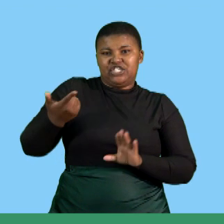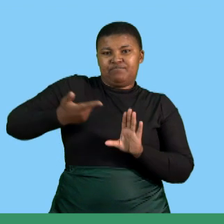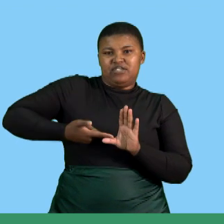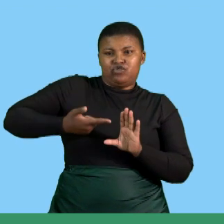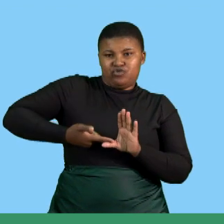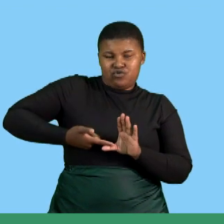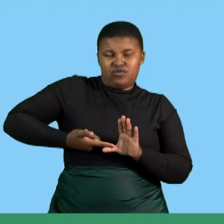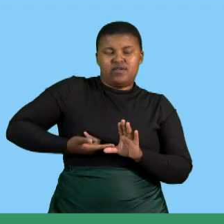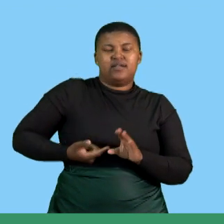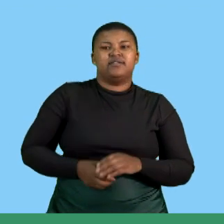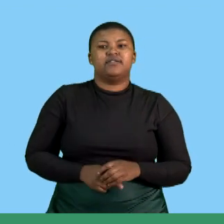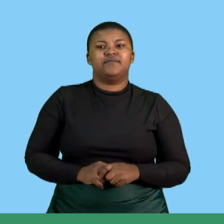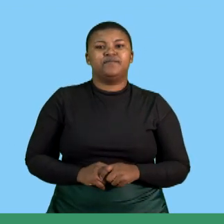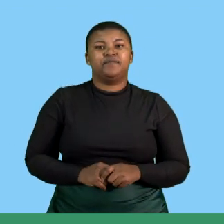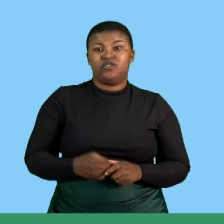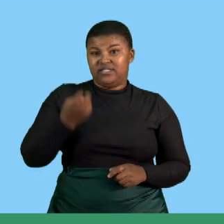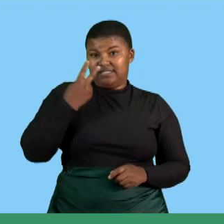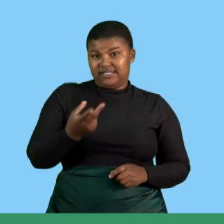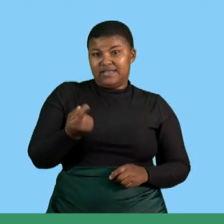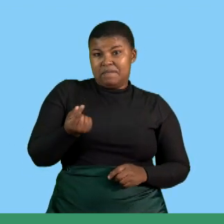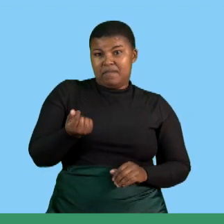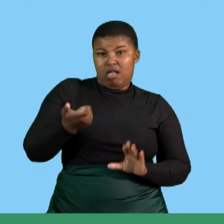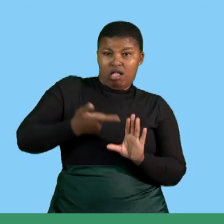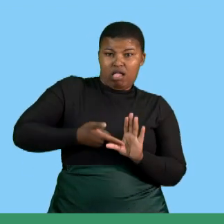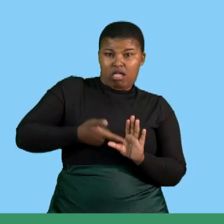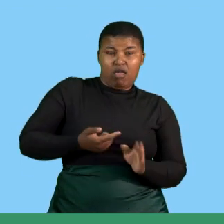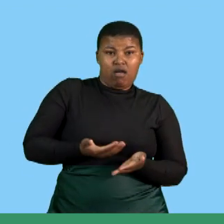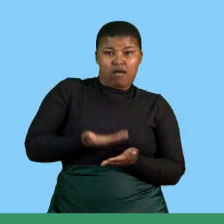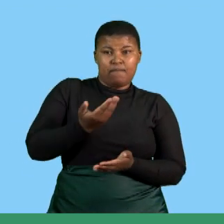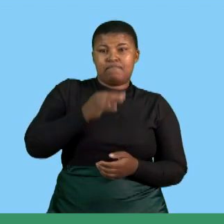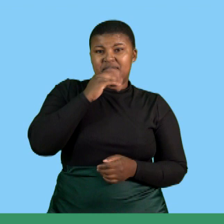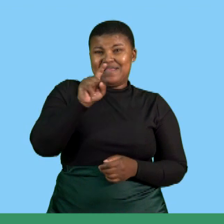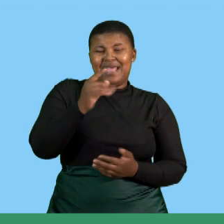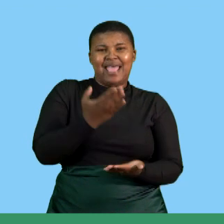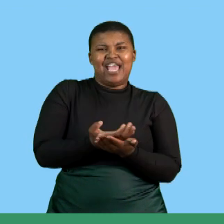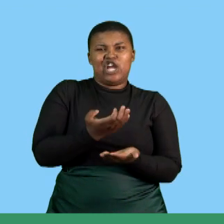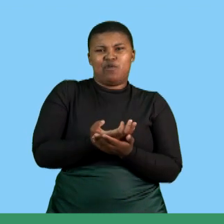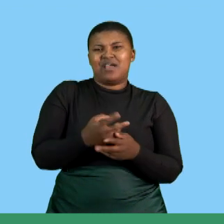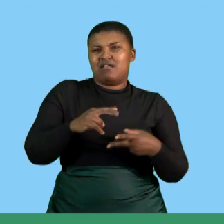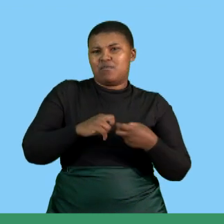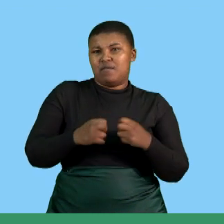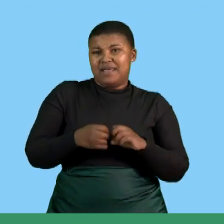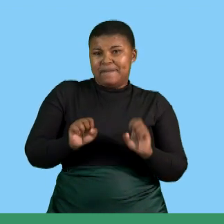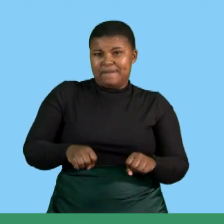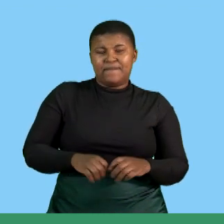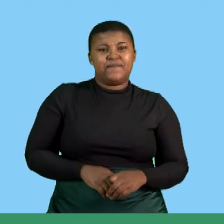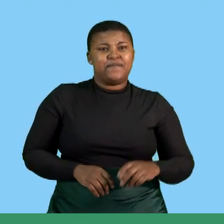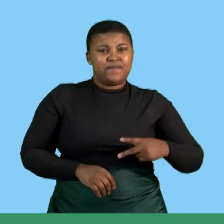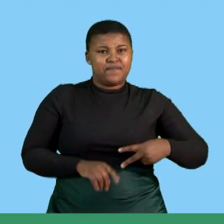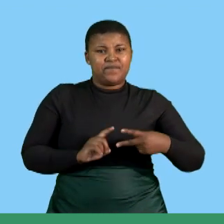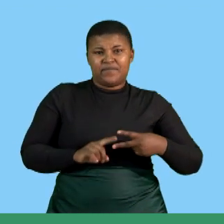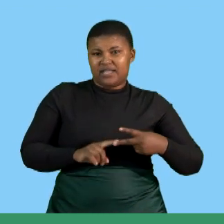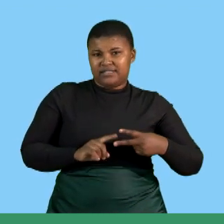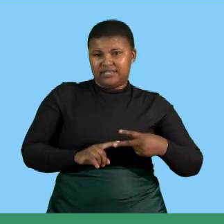prices. Okay, so when we see increase in petrol prices, this can be seen as an economical issue. The